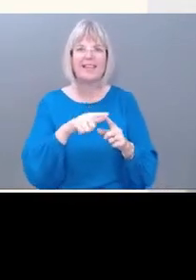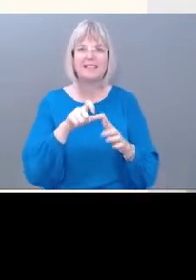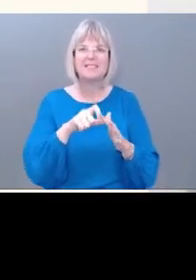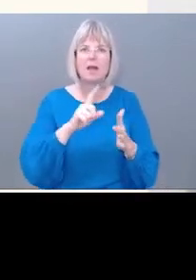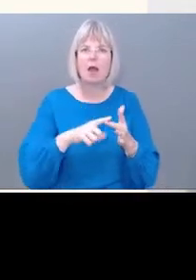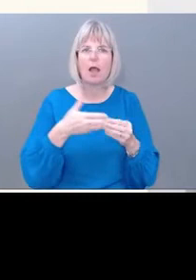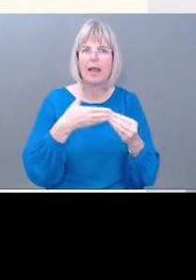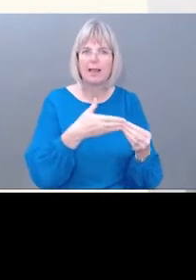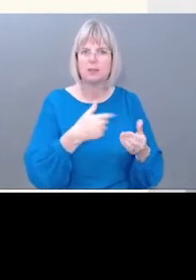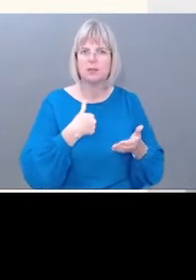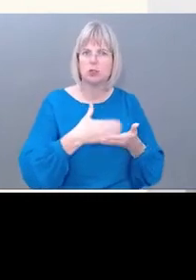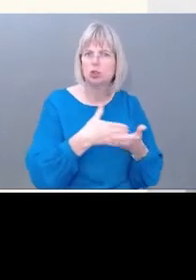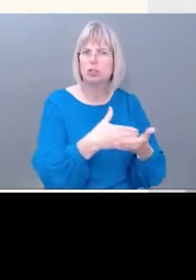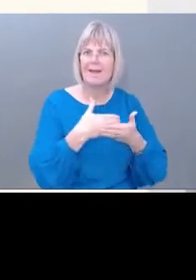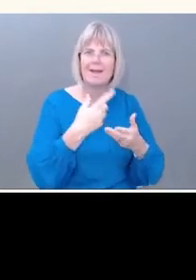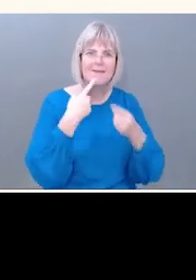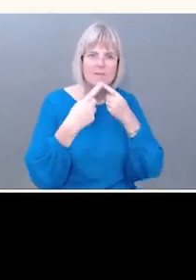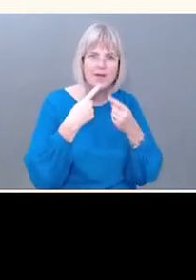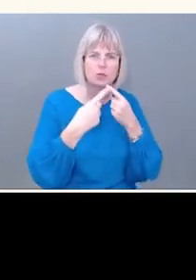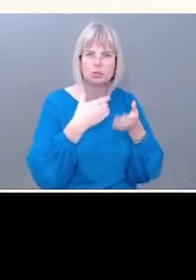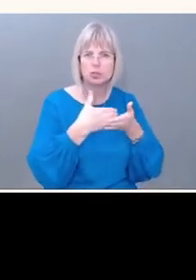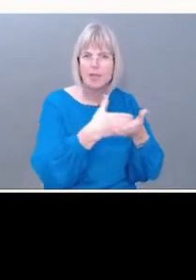just trying to build on.